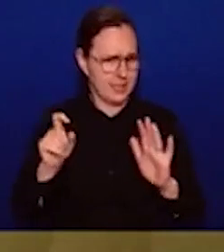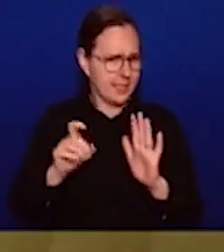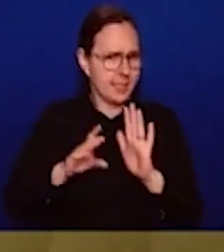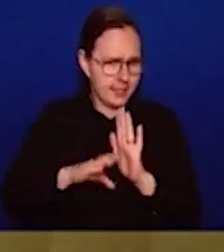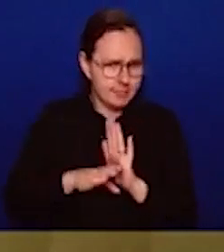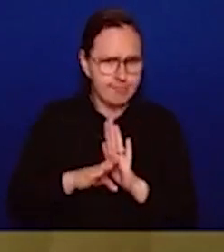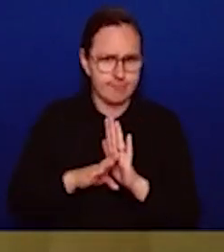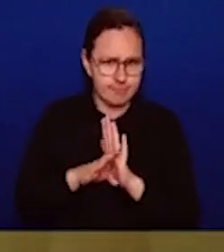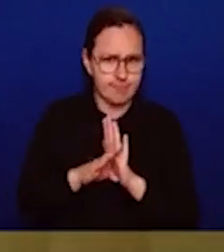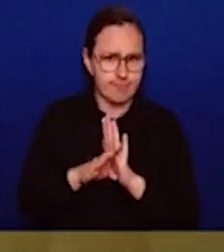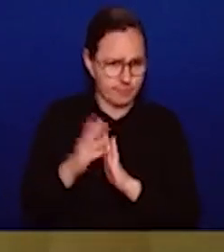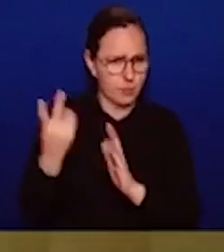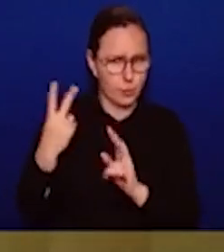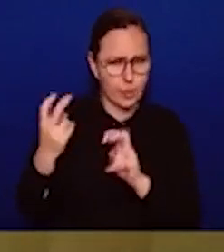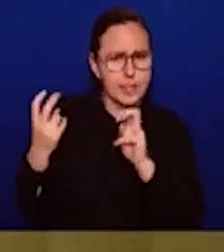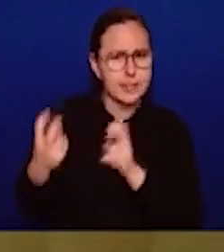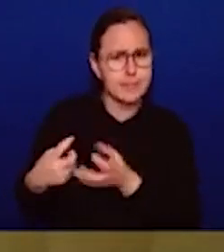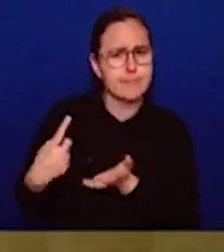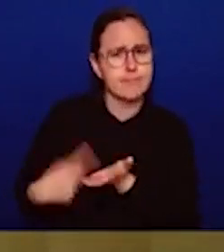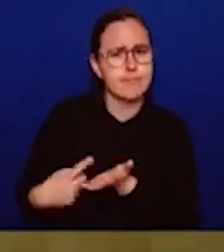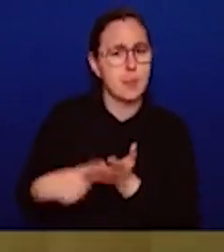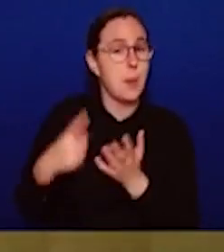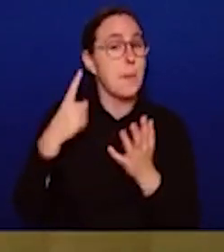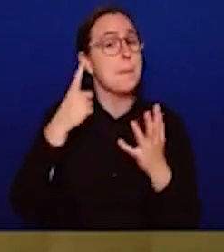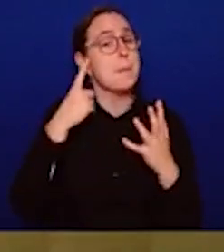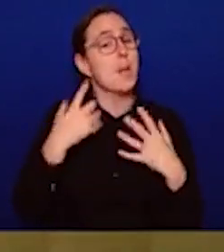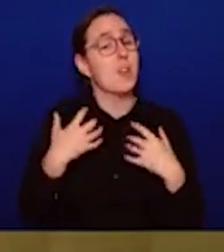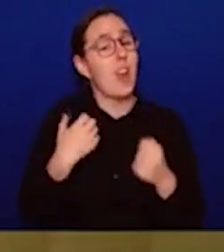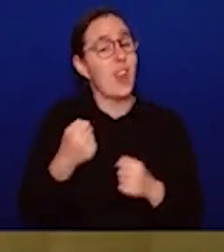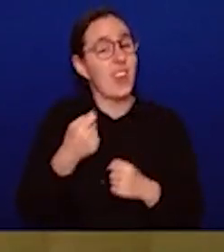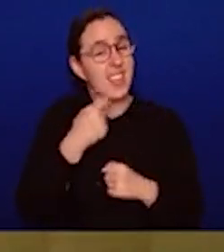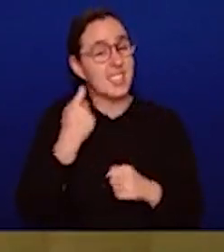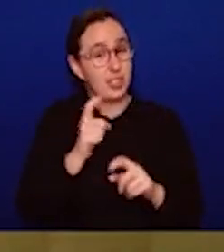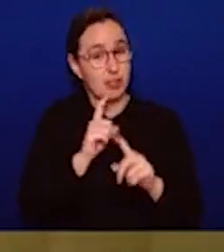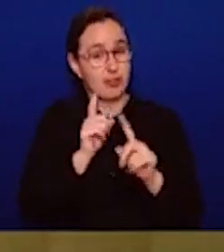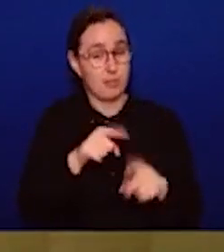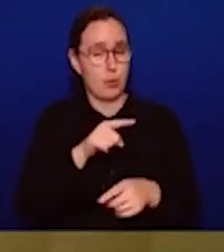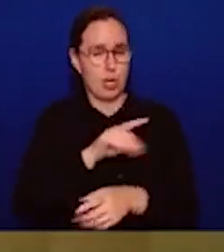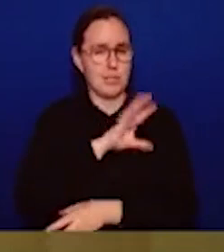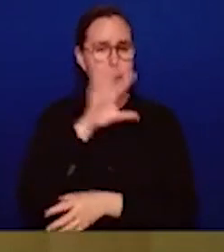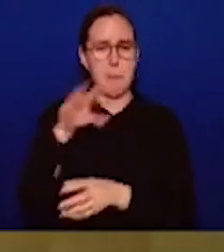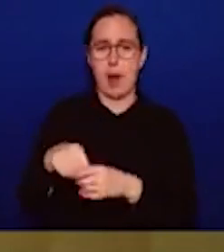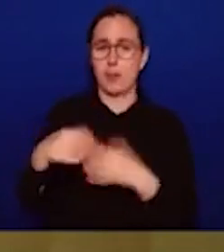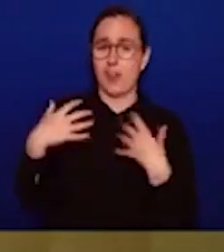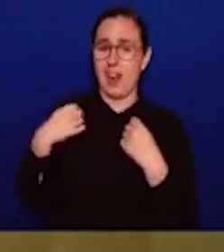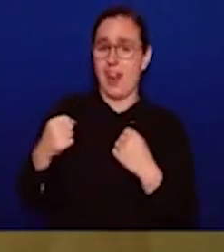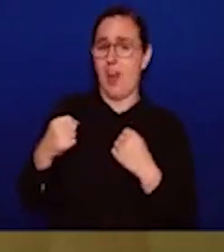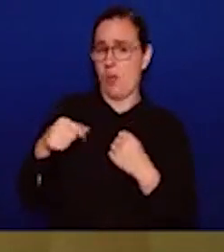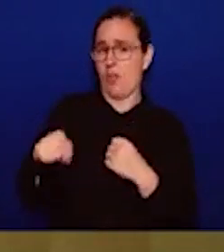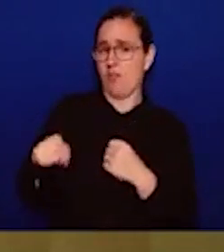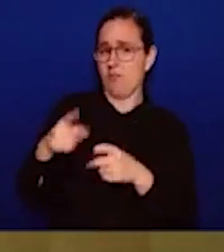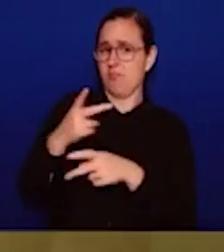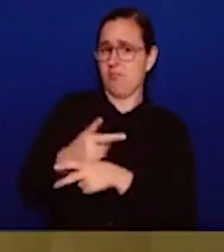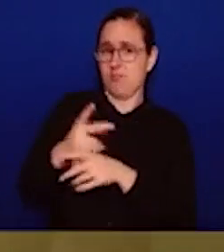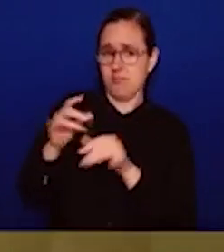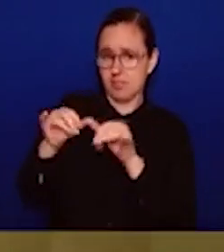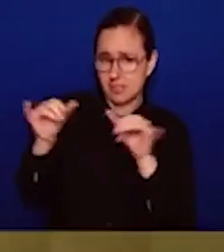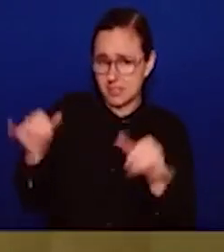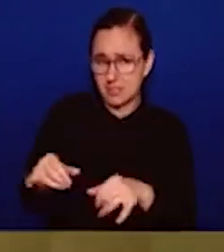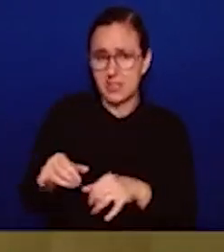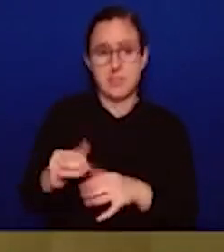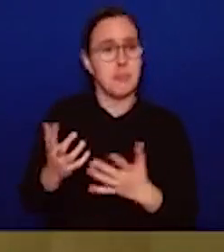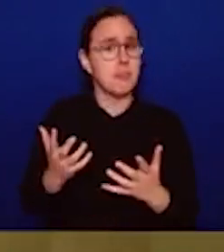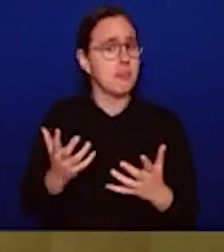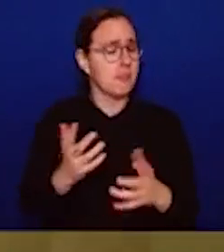people and families. I've already talked with too many parents who've